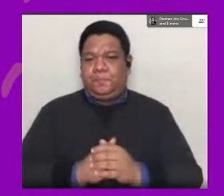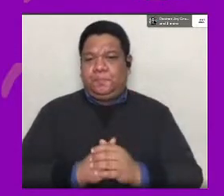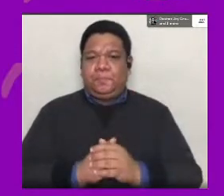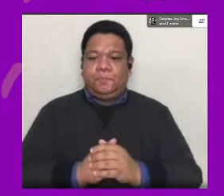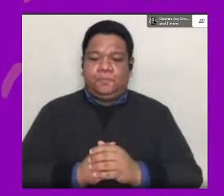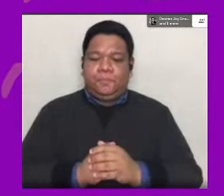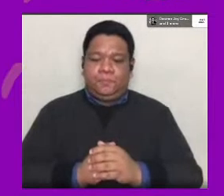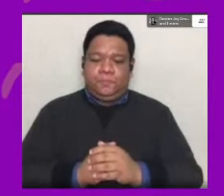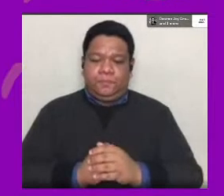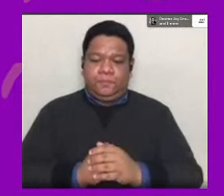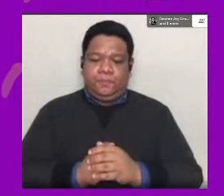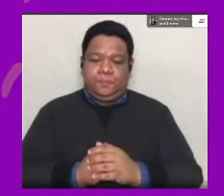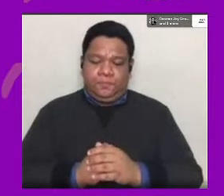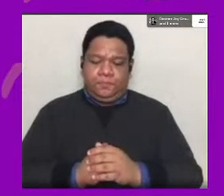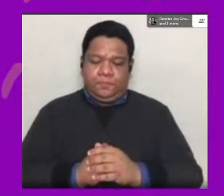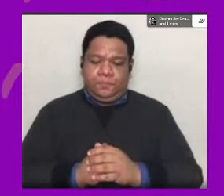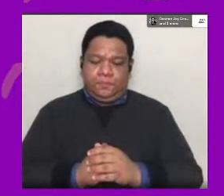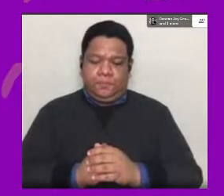slide.